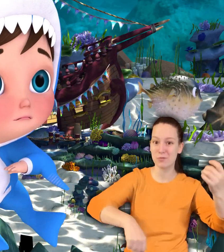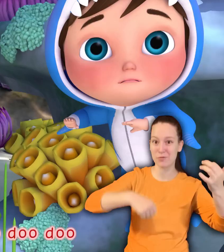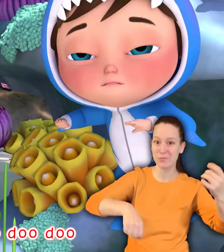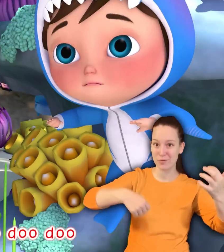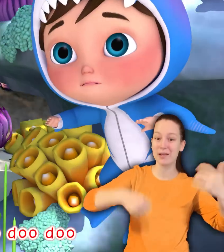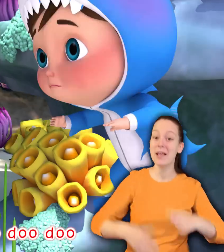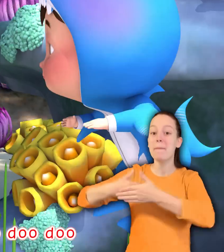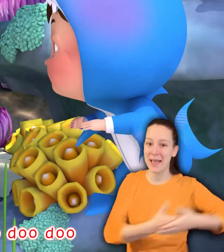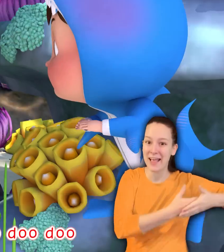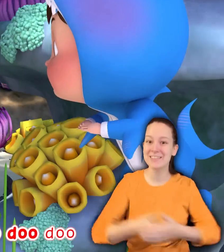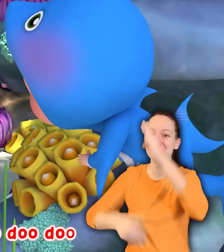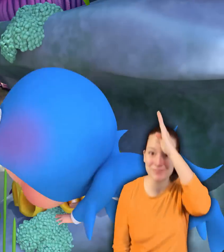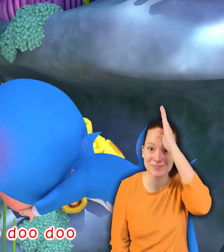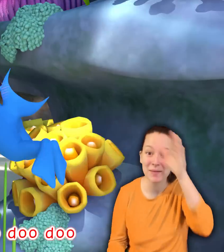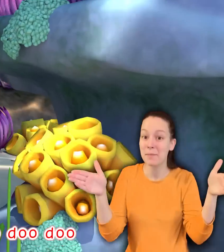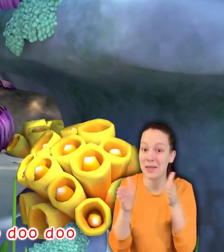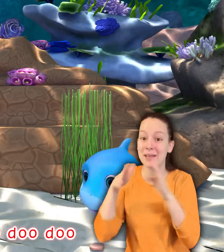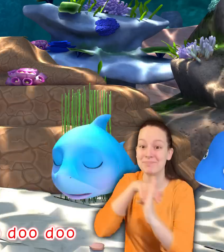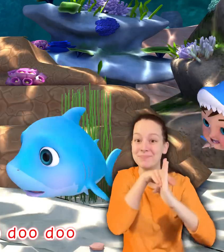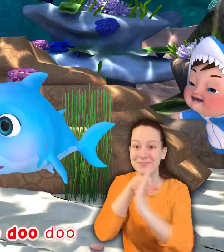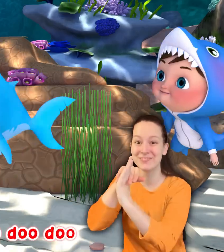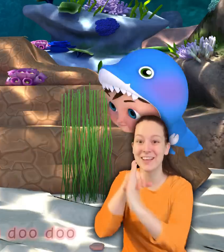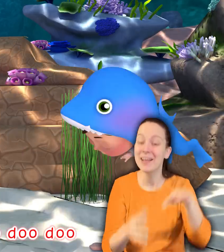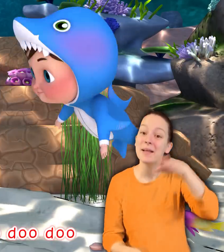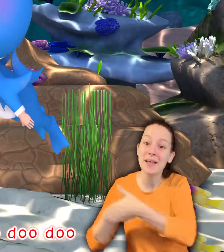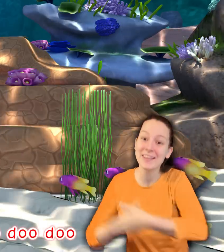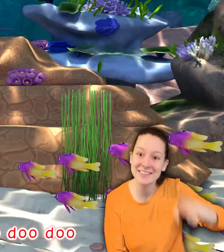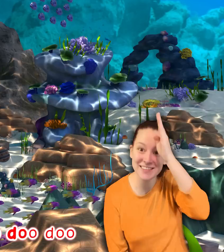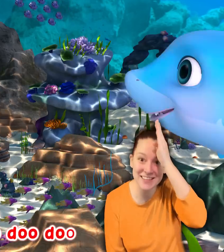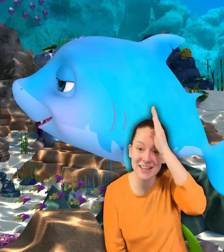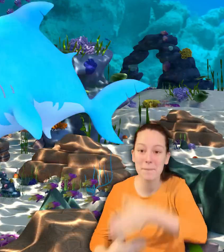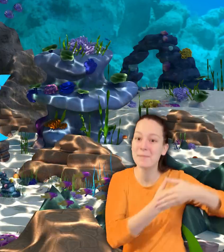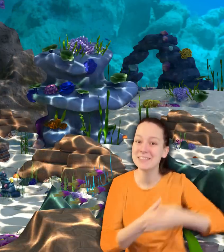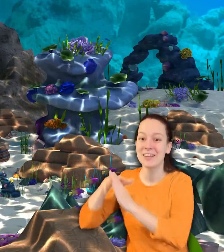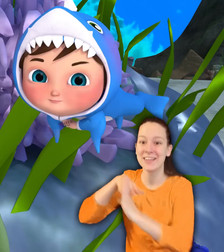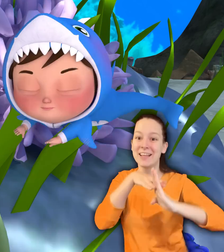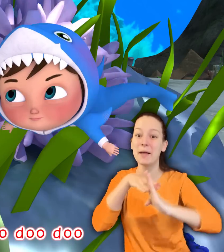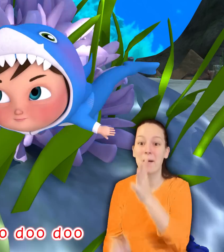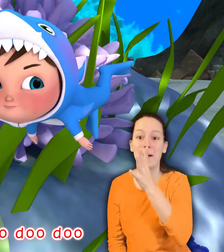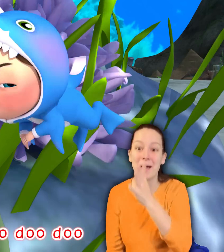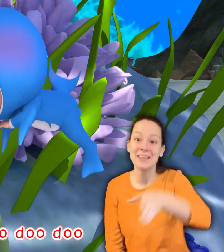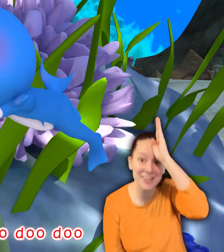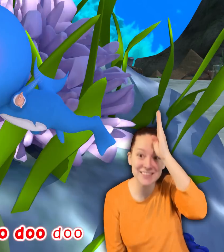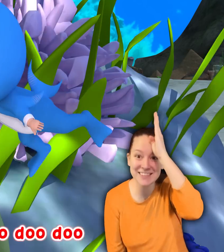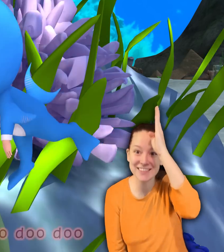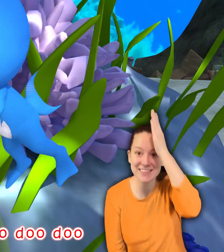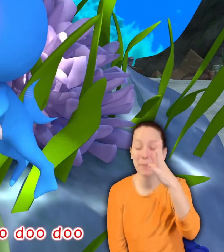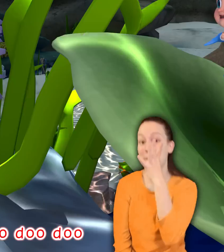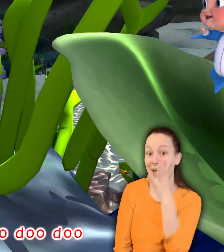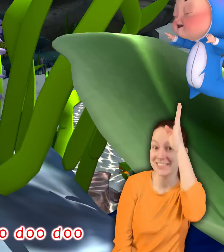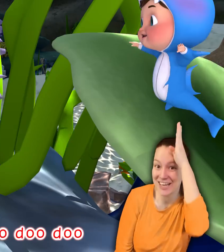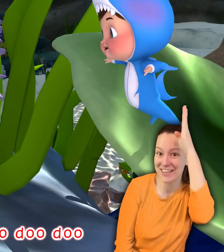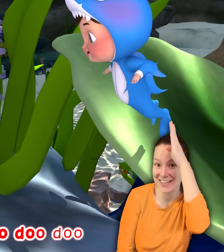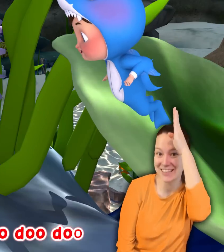ready baby shark baby shark do doo dooo baby shark doo do doo dooo baby shark mommy shark do doo doo